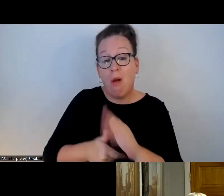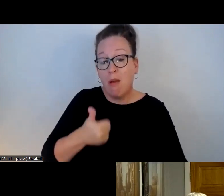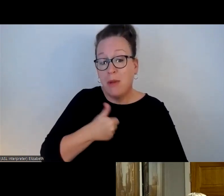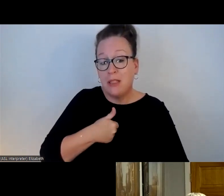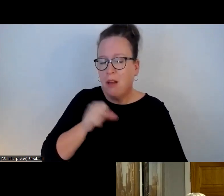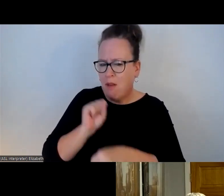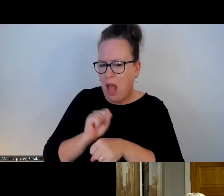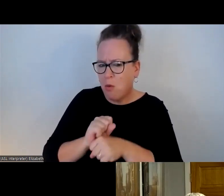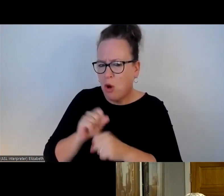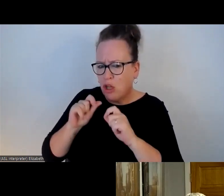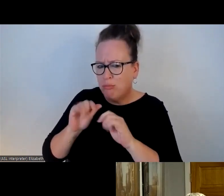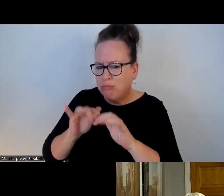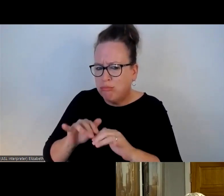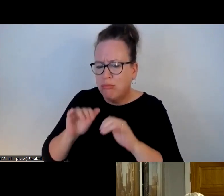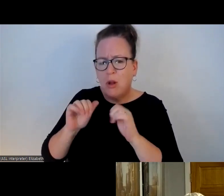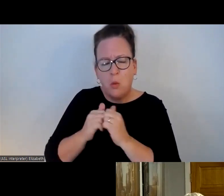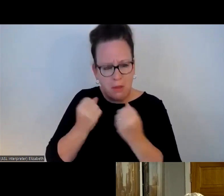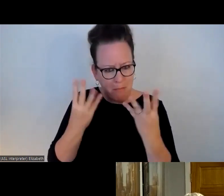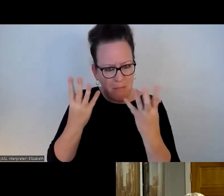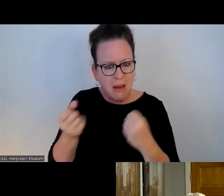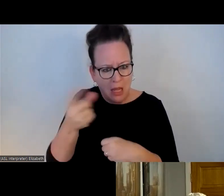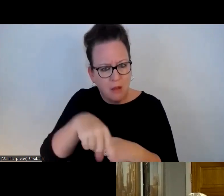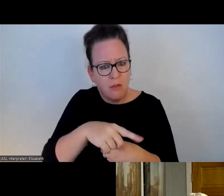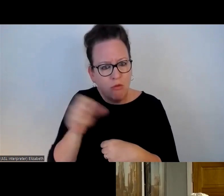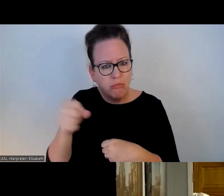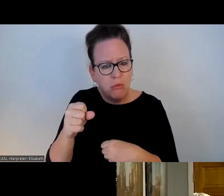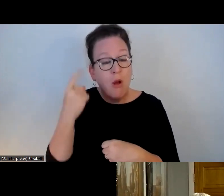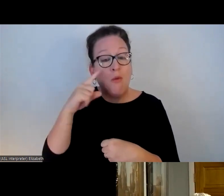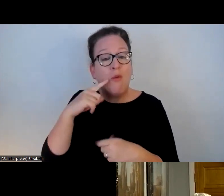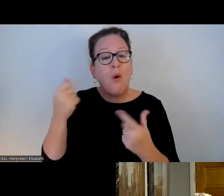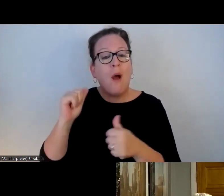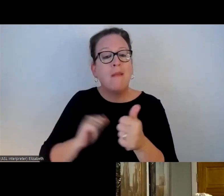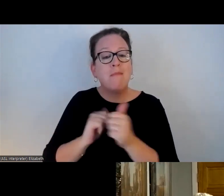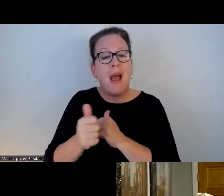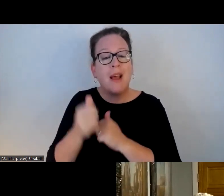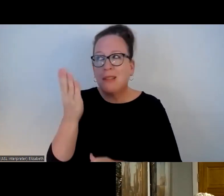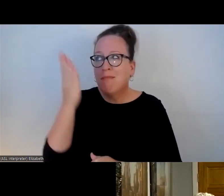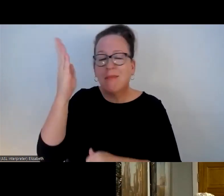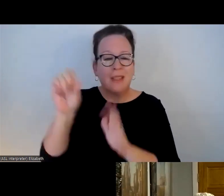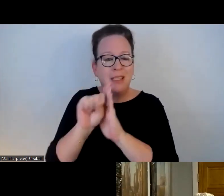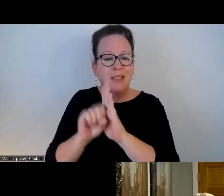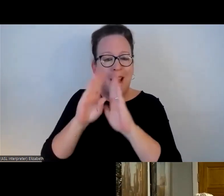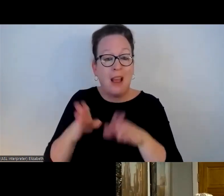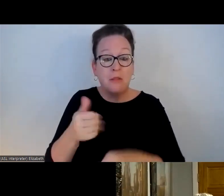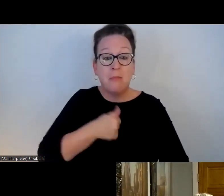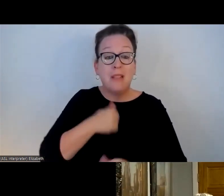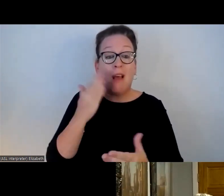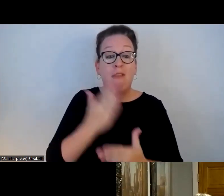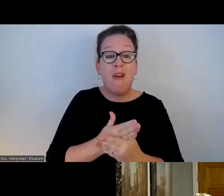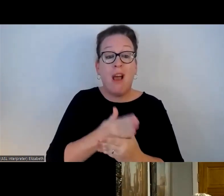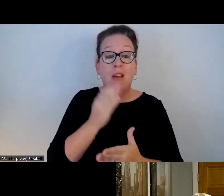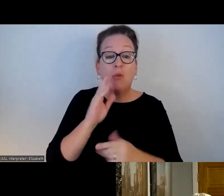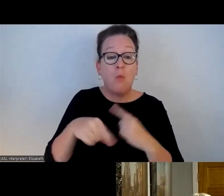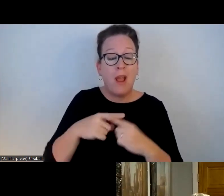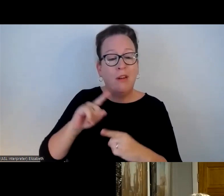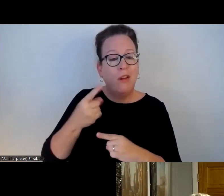with most of you, many of you, to get it passed up at the State House. I filed it in my first term, and then I filed it all the